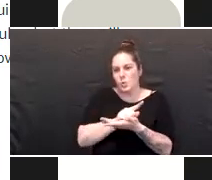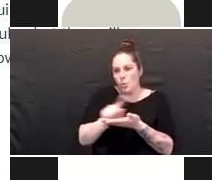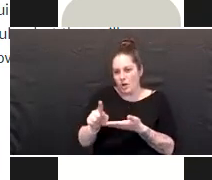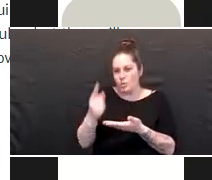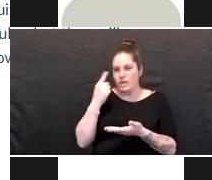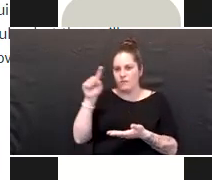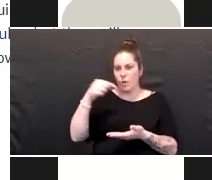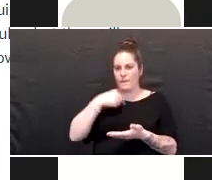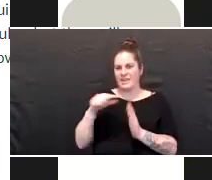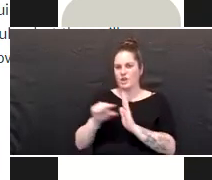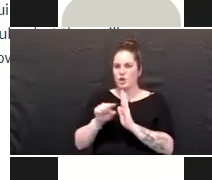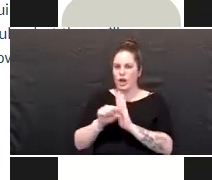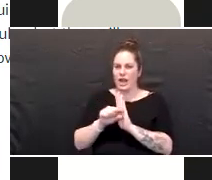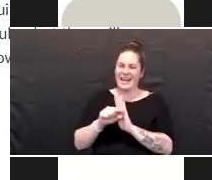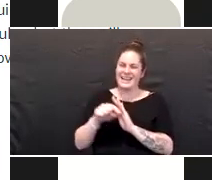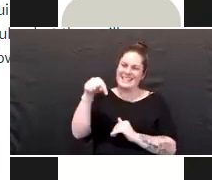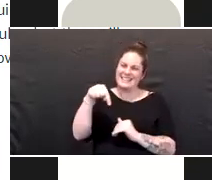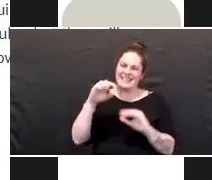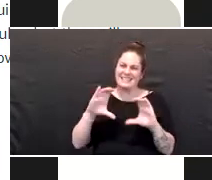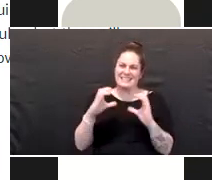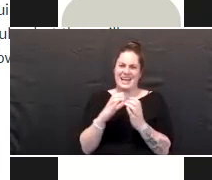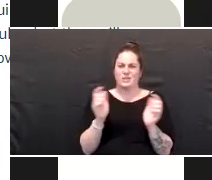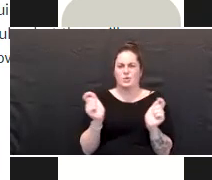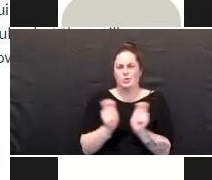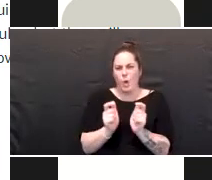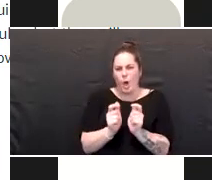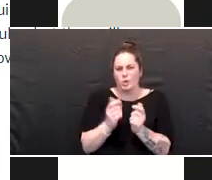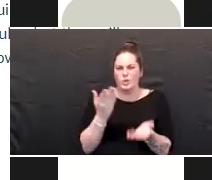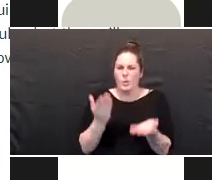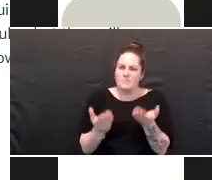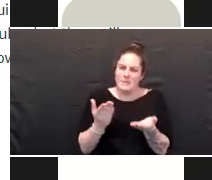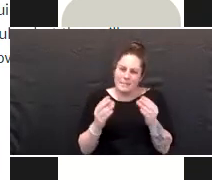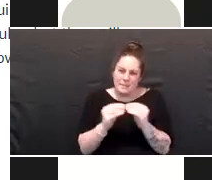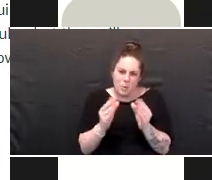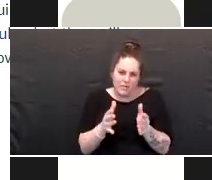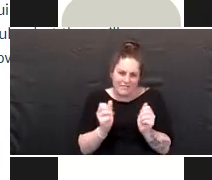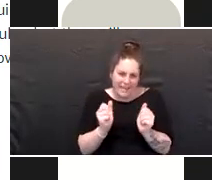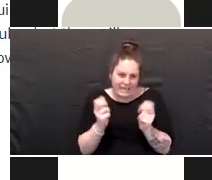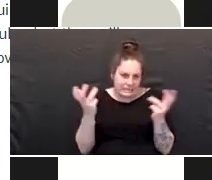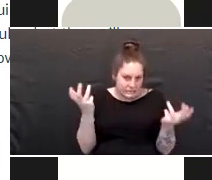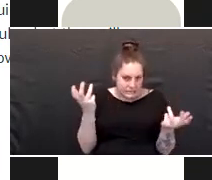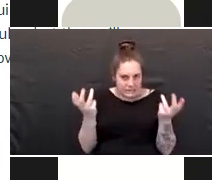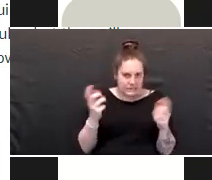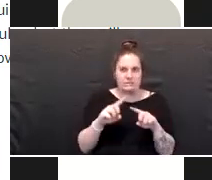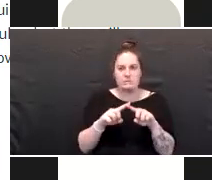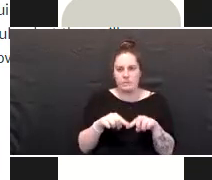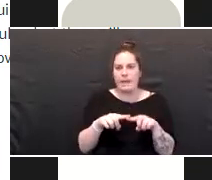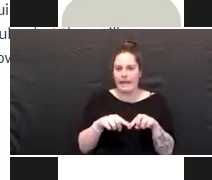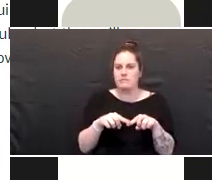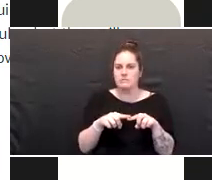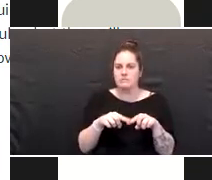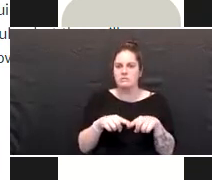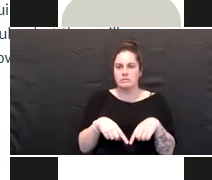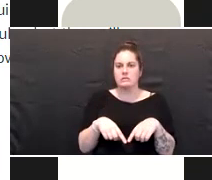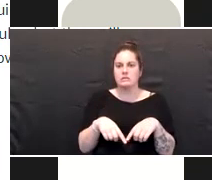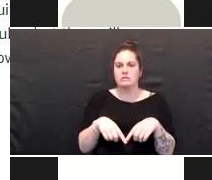this is a smaller class than I typically teach, so I may be able to get it done faster. It just depends.